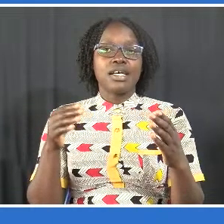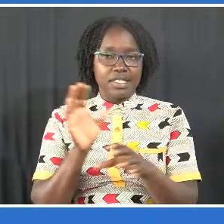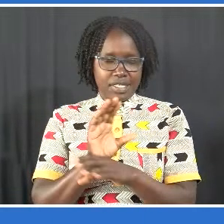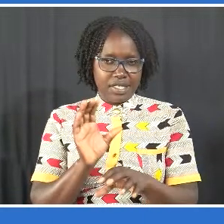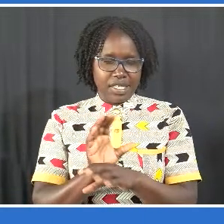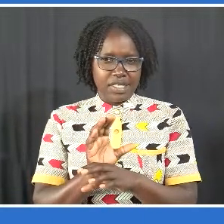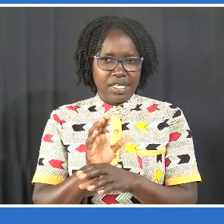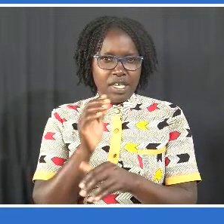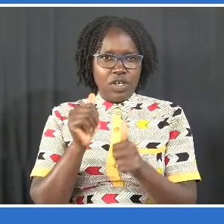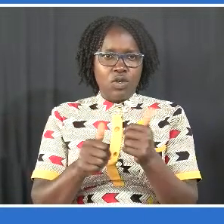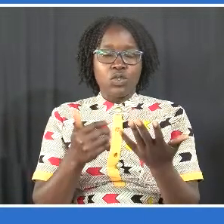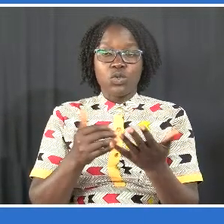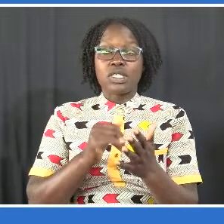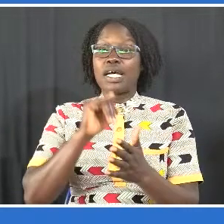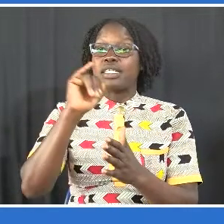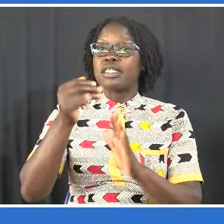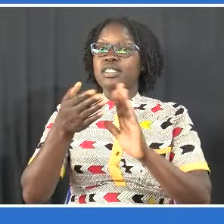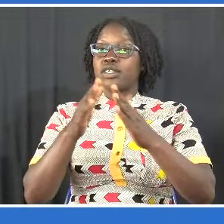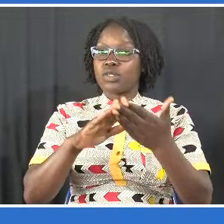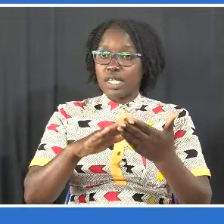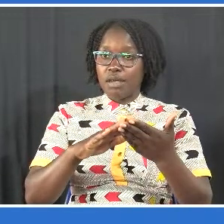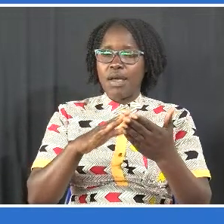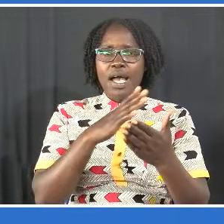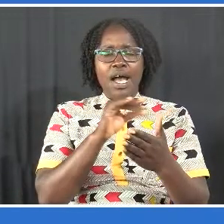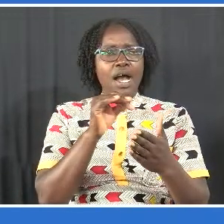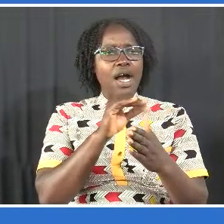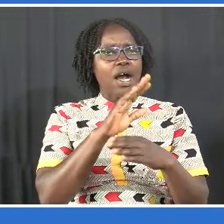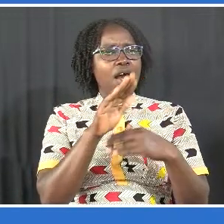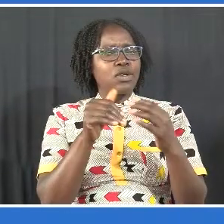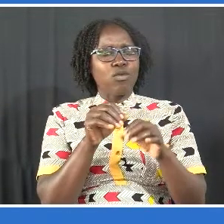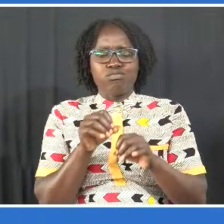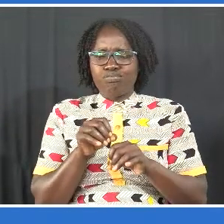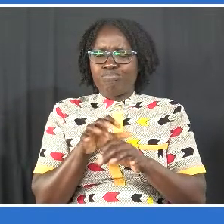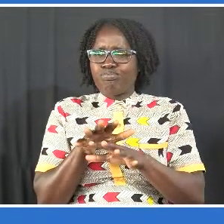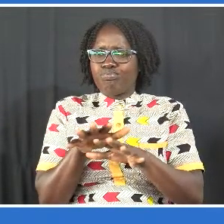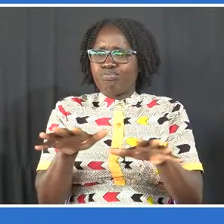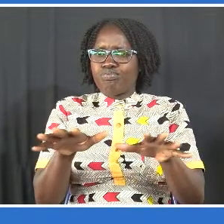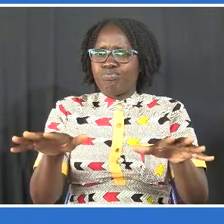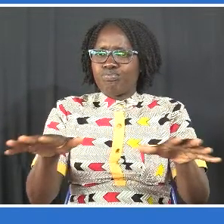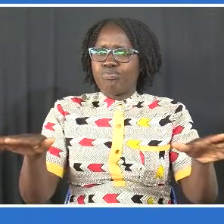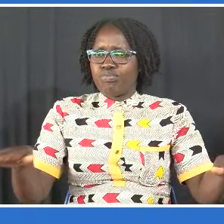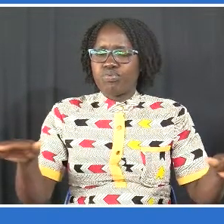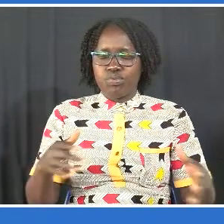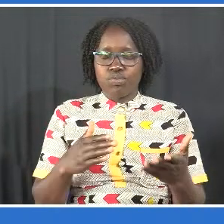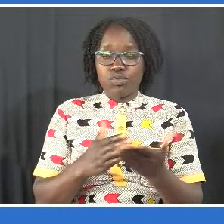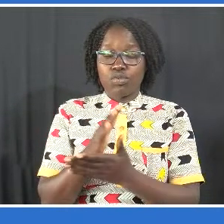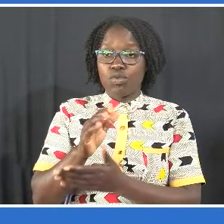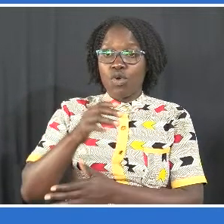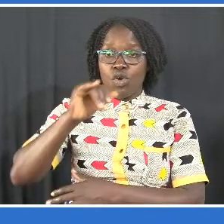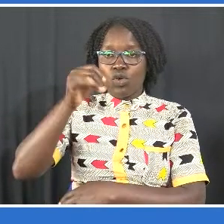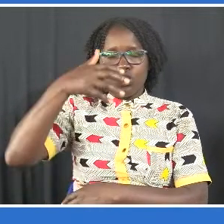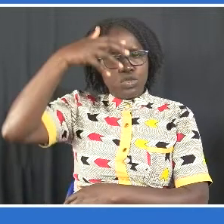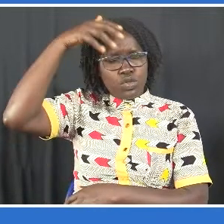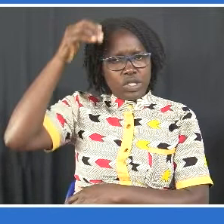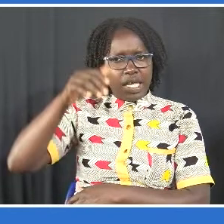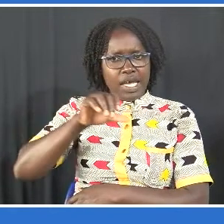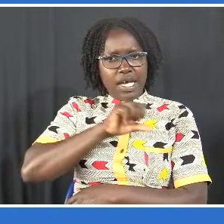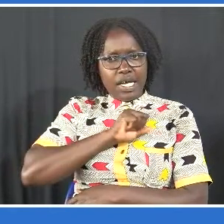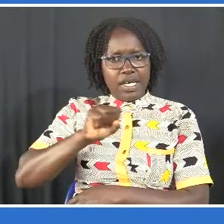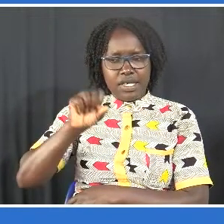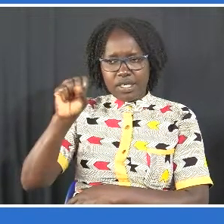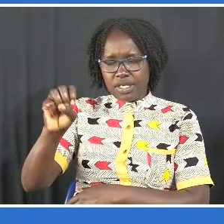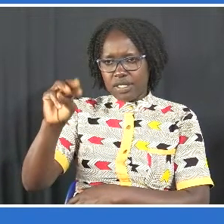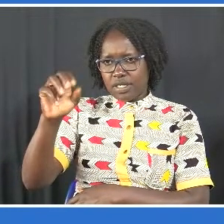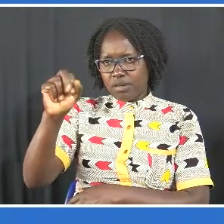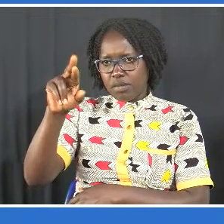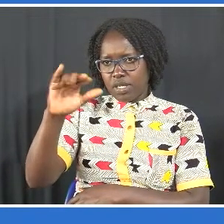which was at Jerusalem. And they were all scattered throughout the regions of Judea and Samaria,